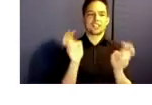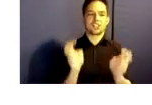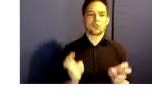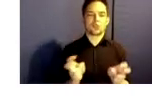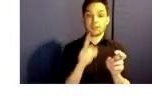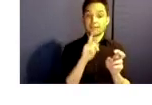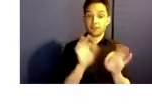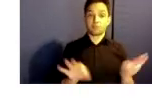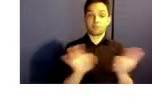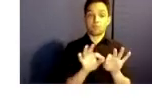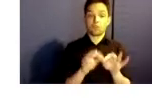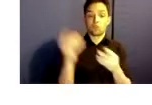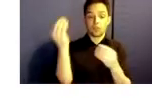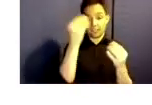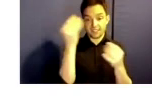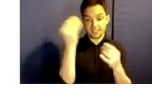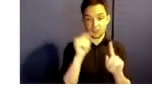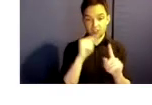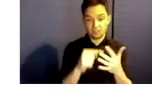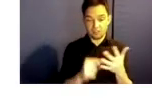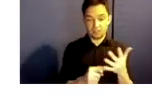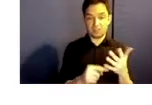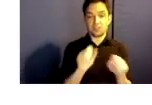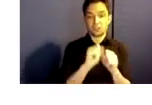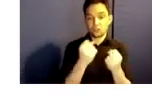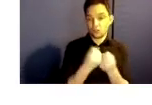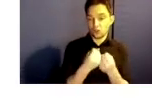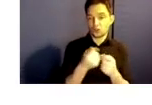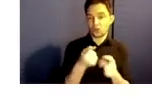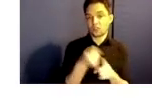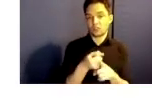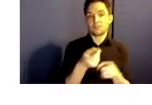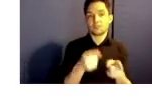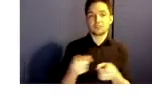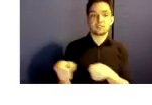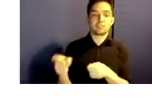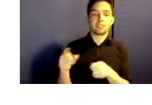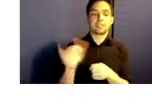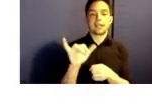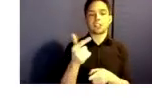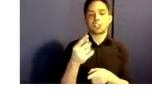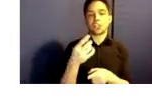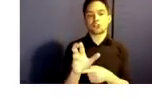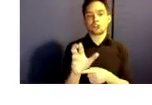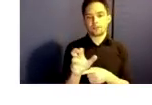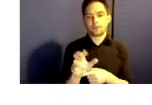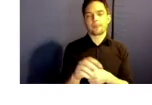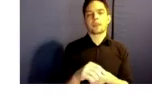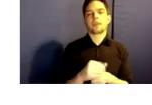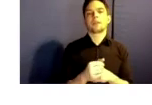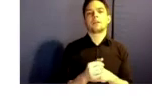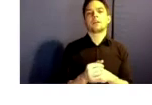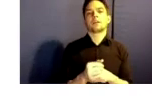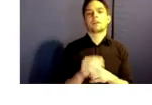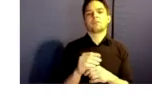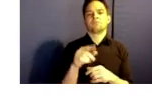important we take into consideration the social determinants of health, such as gender, to be key elements for